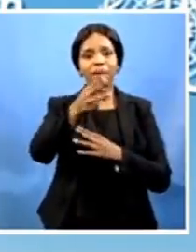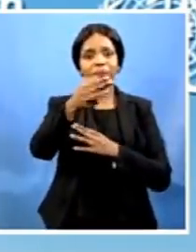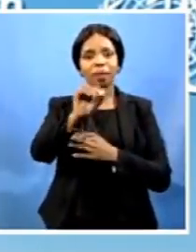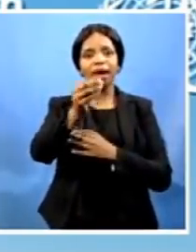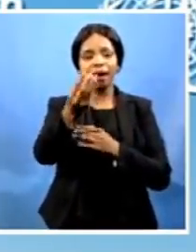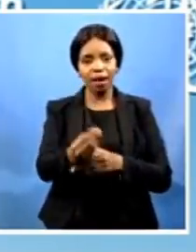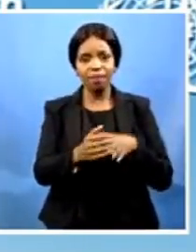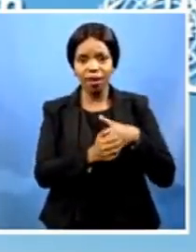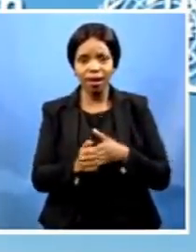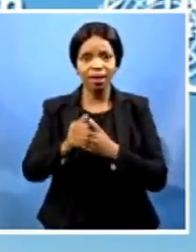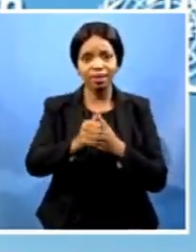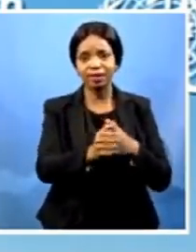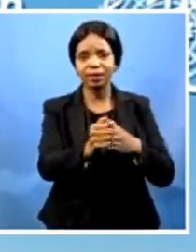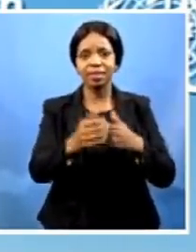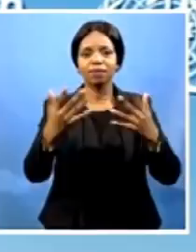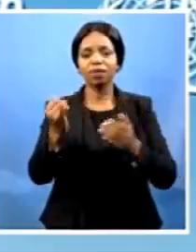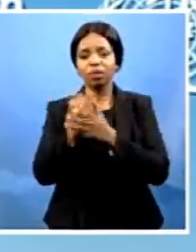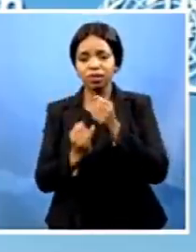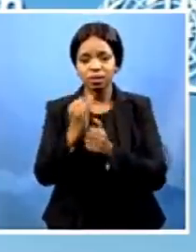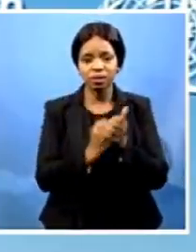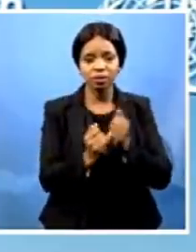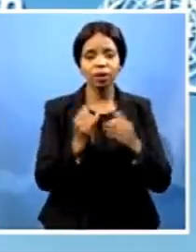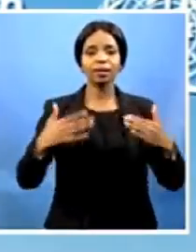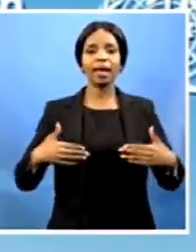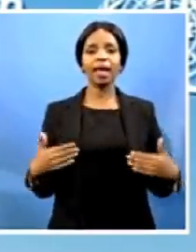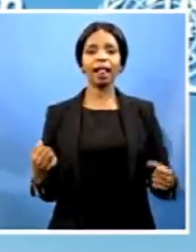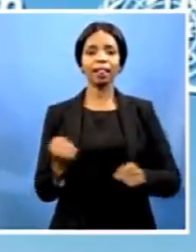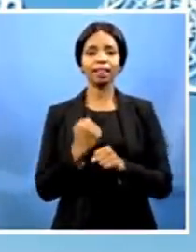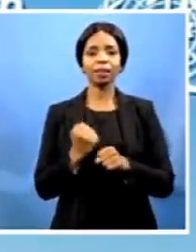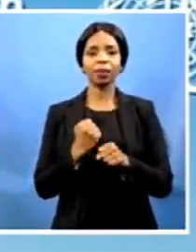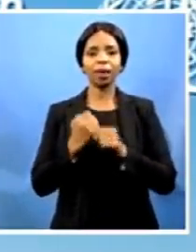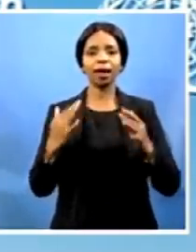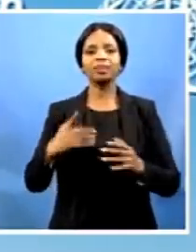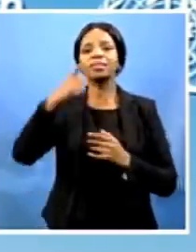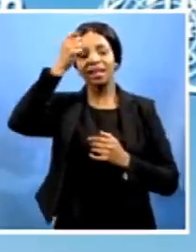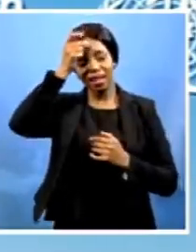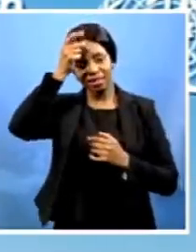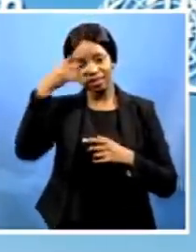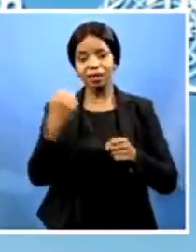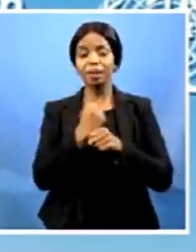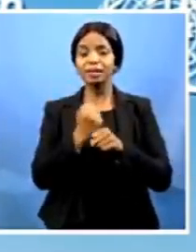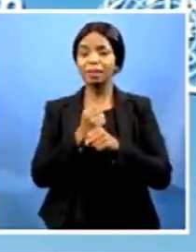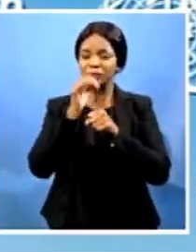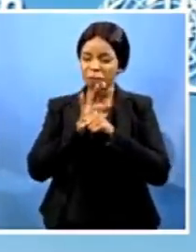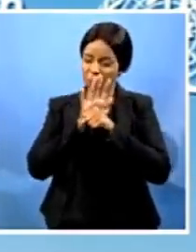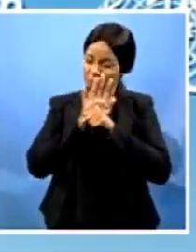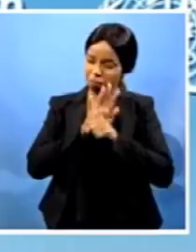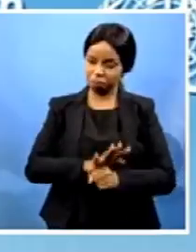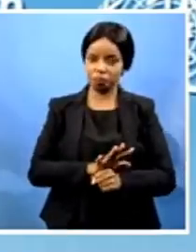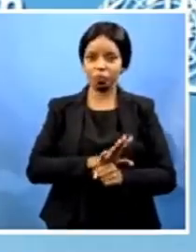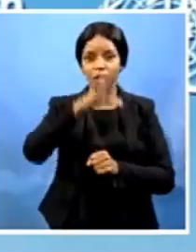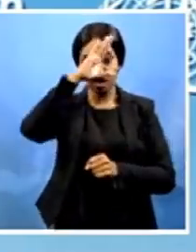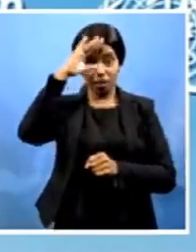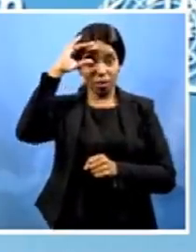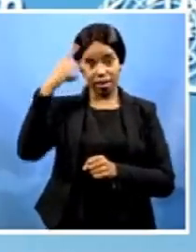recognizing the enormous strain they're under. In addition, we have also developed a free children's book